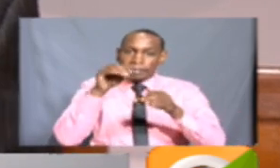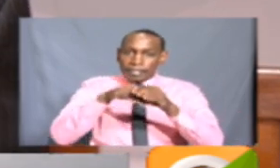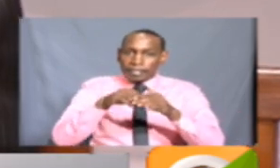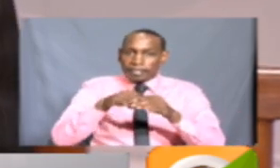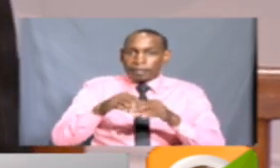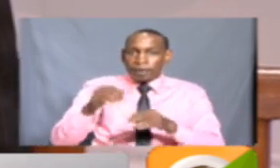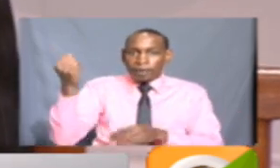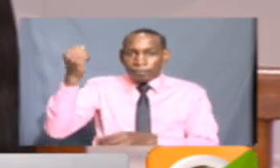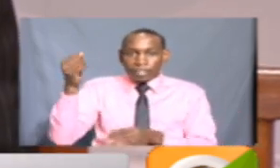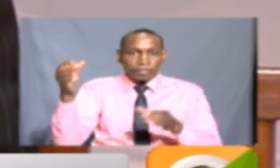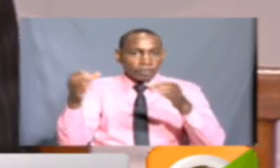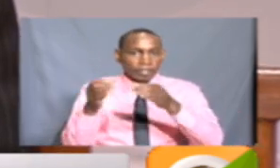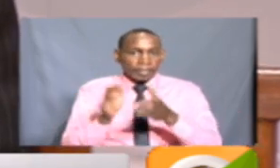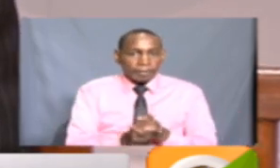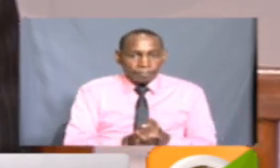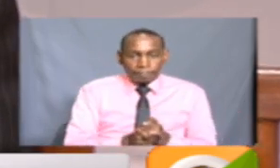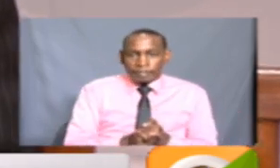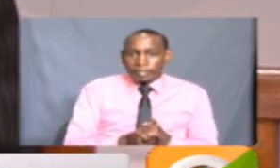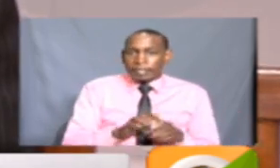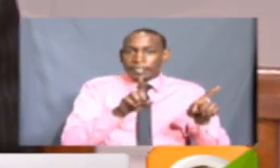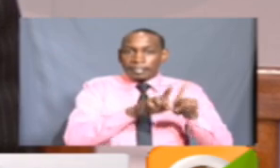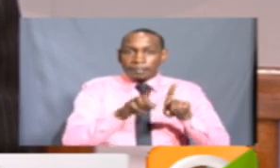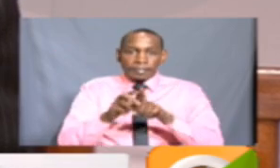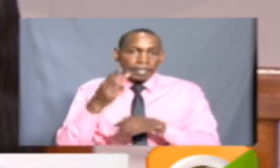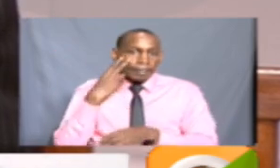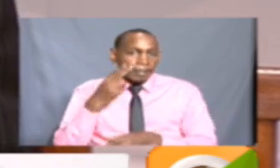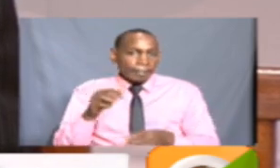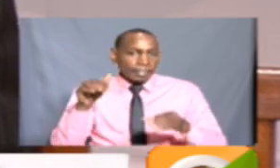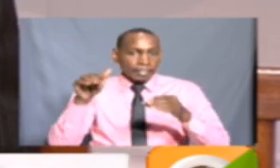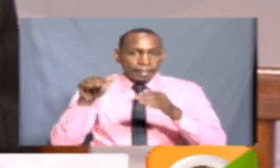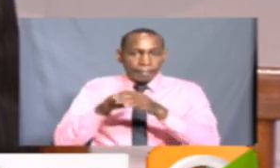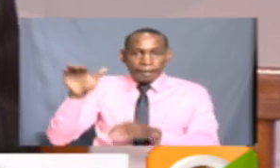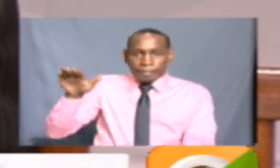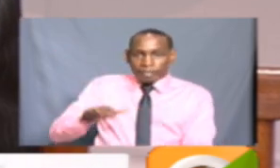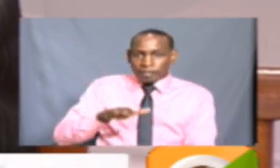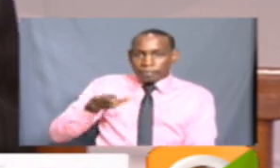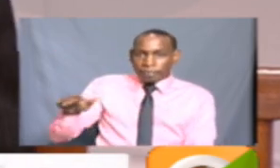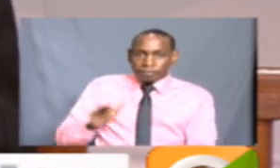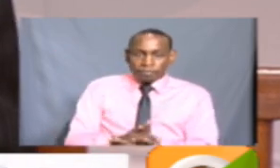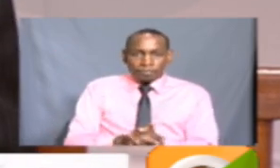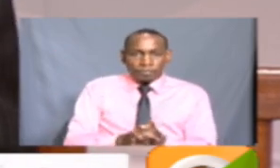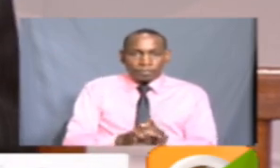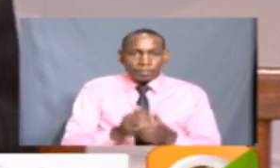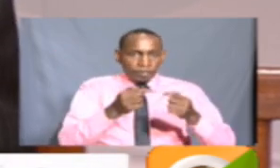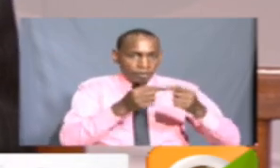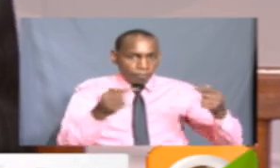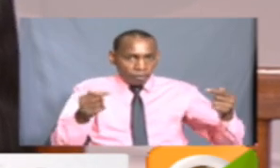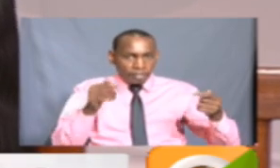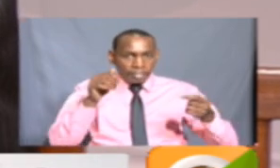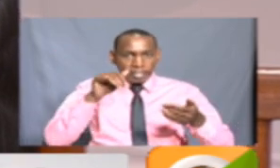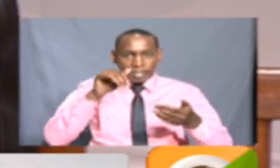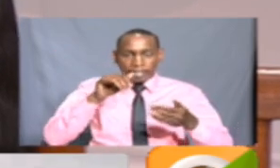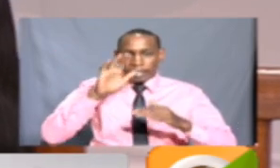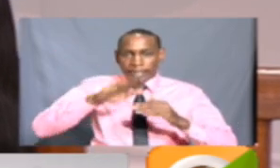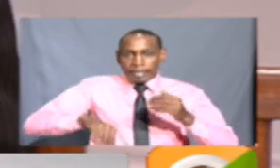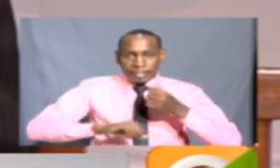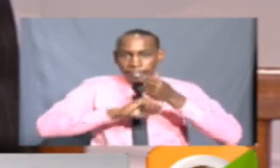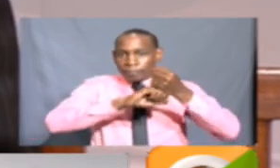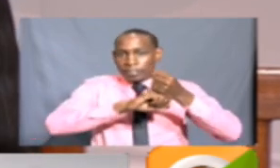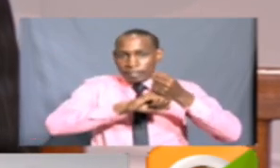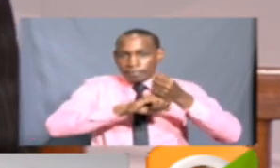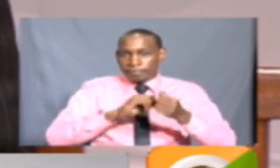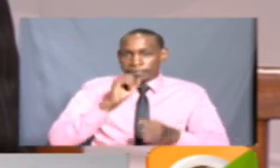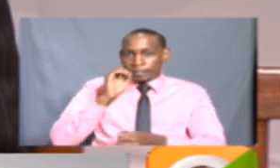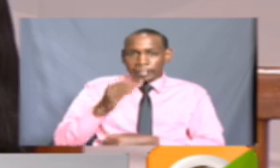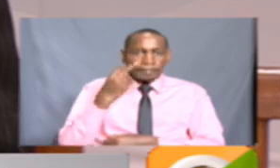political party. Mm. And you can see that his members of parliament are standing up to him instead of standing up for him. That if